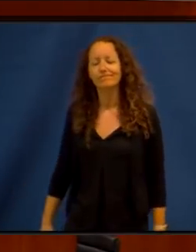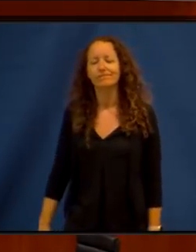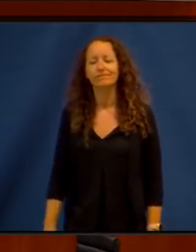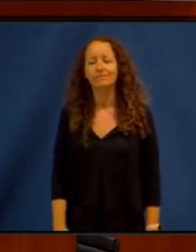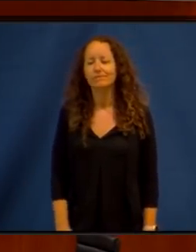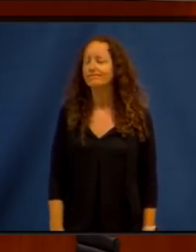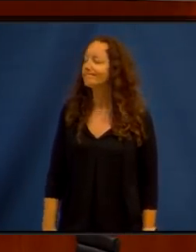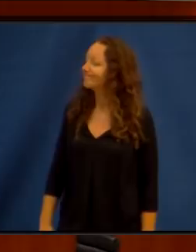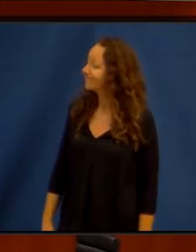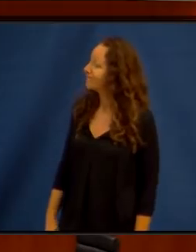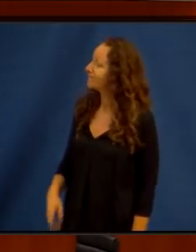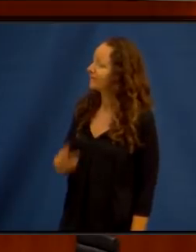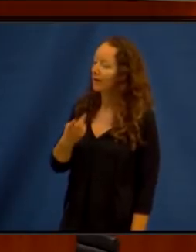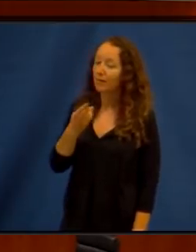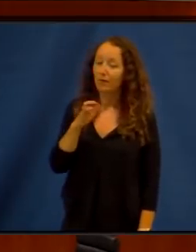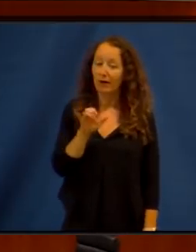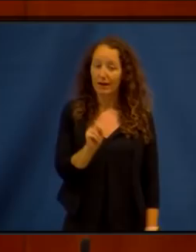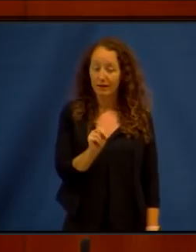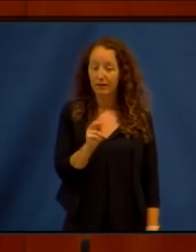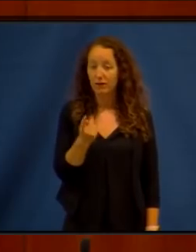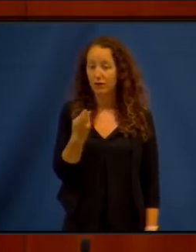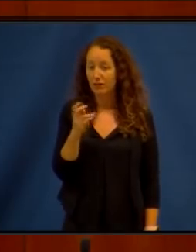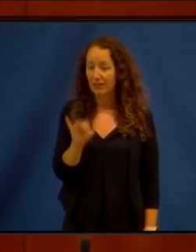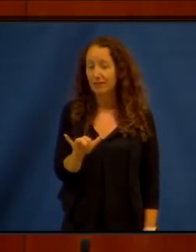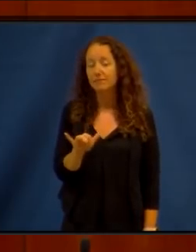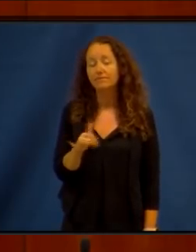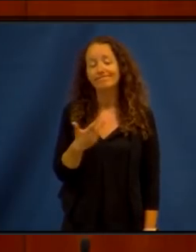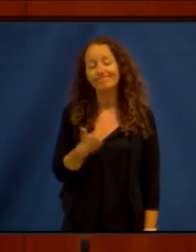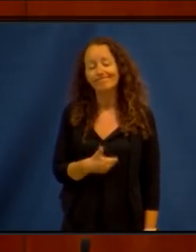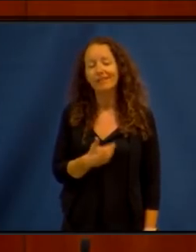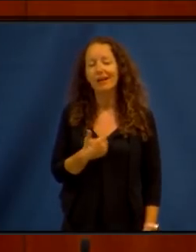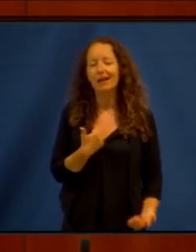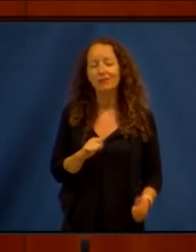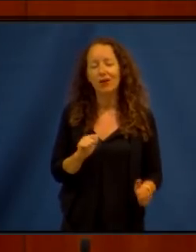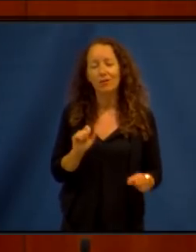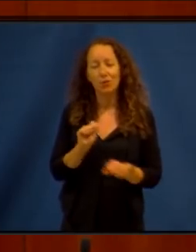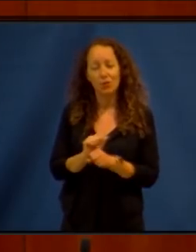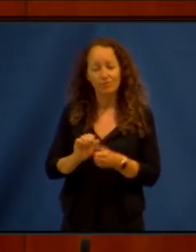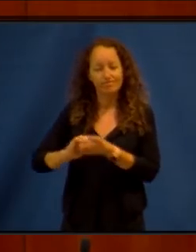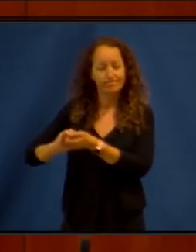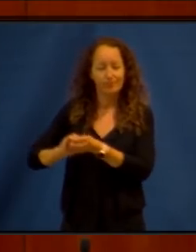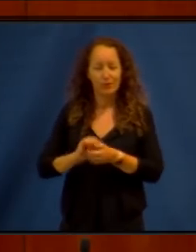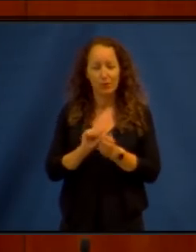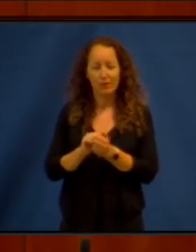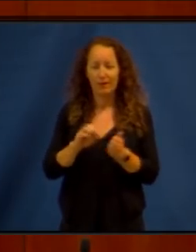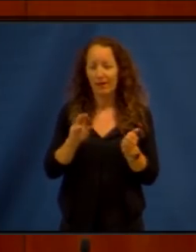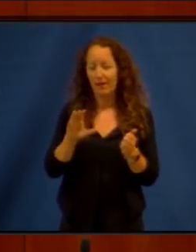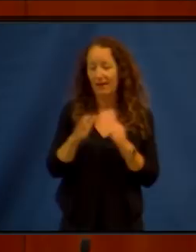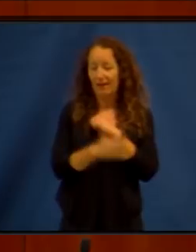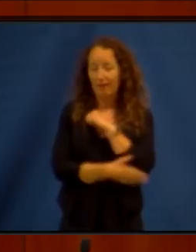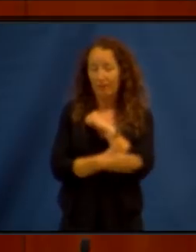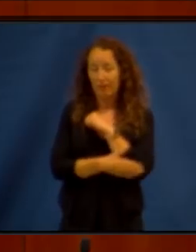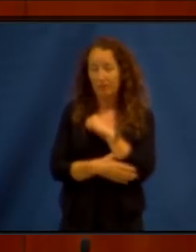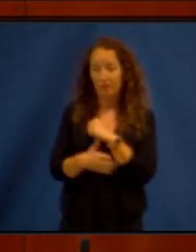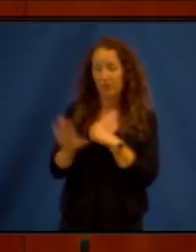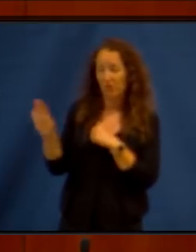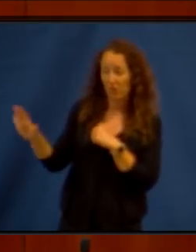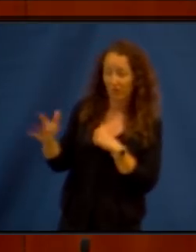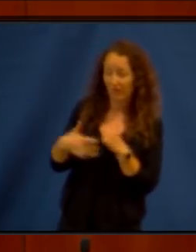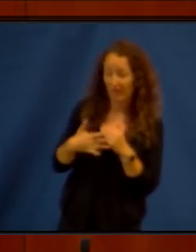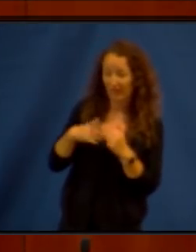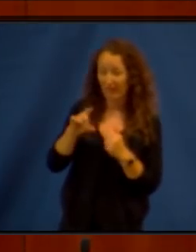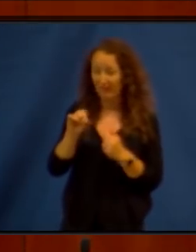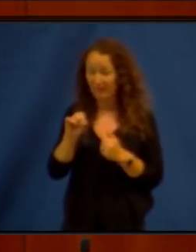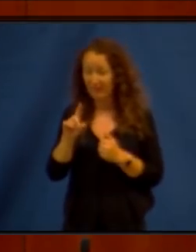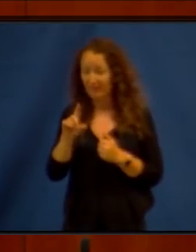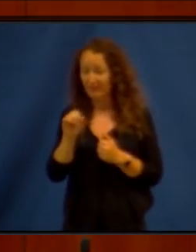Yeah, and I think from our perspective, I mean, we've tried to work with the county, and I don't know how you feel, Denise. I think most people probably